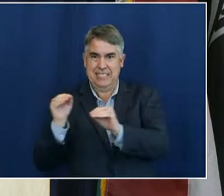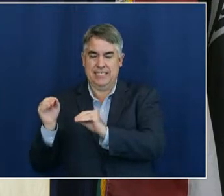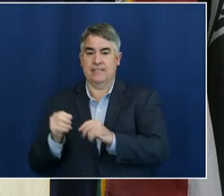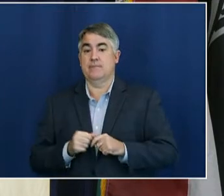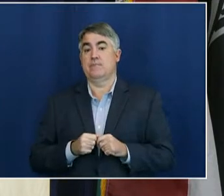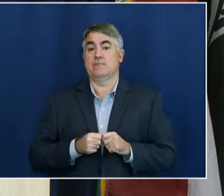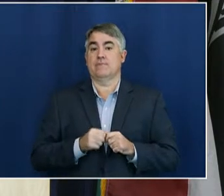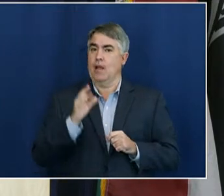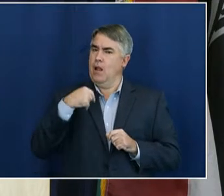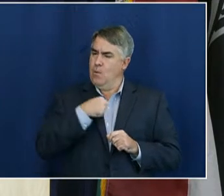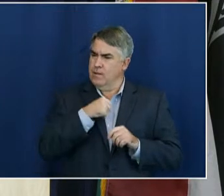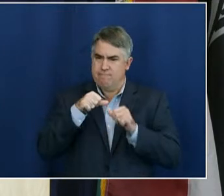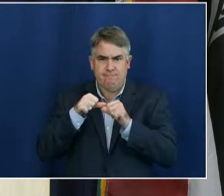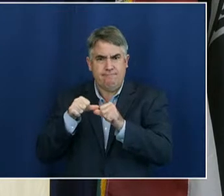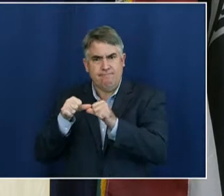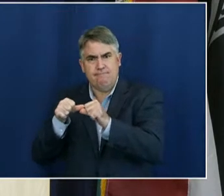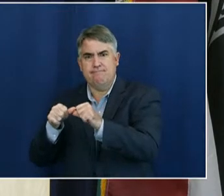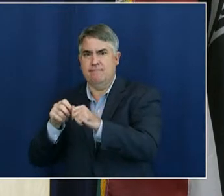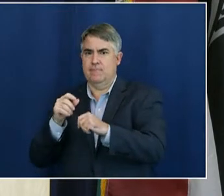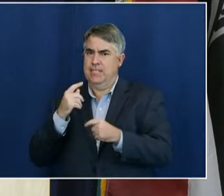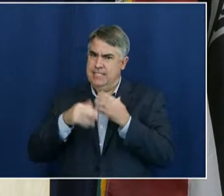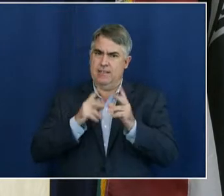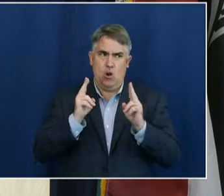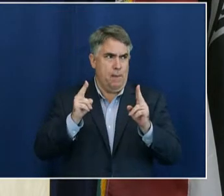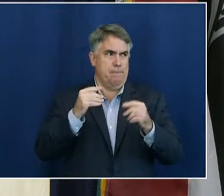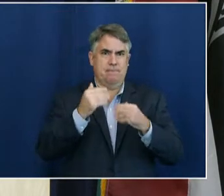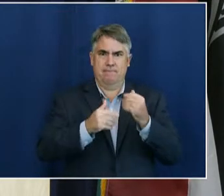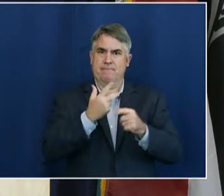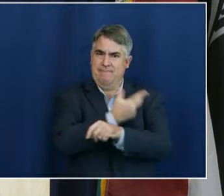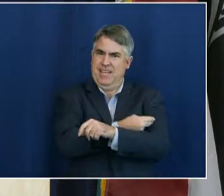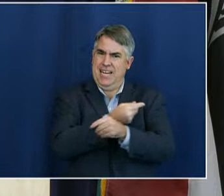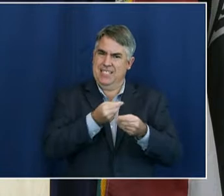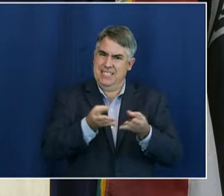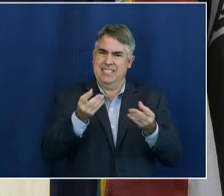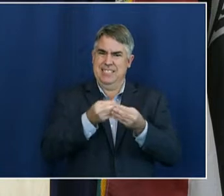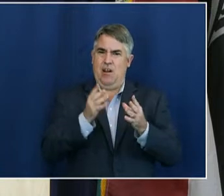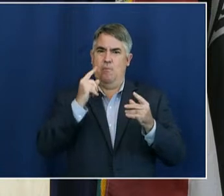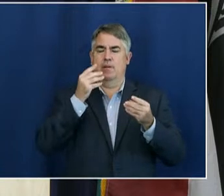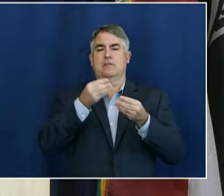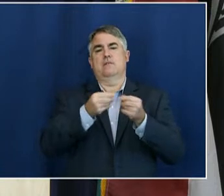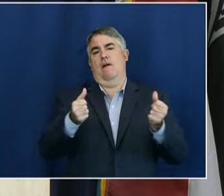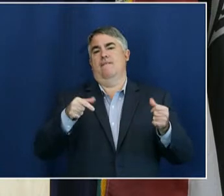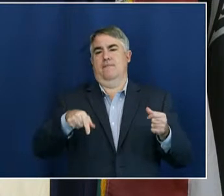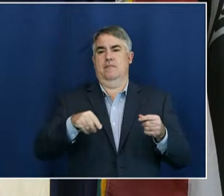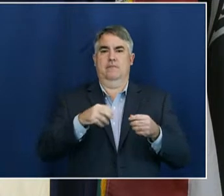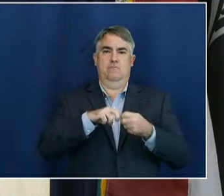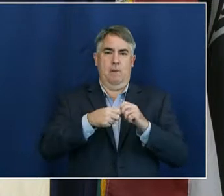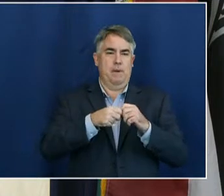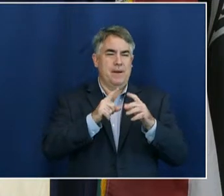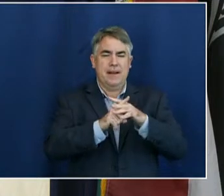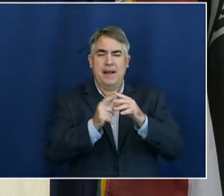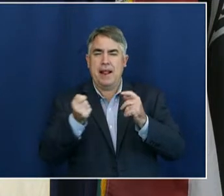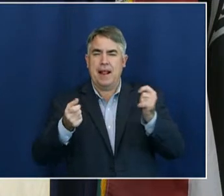to move fast to have an effective, efficient, and equitable distribution of the vaccine.